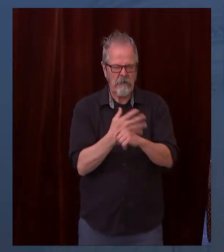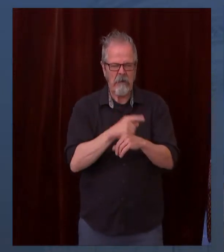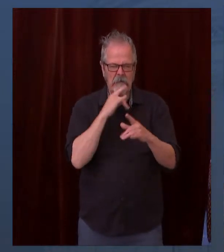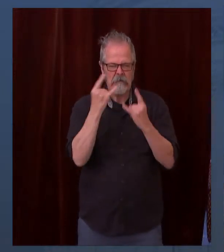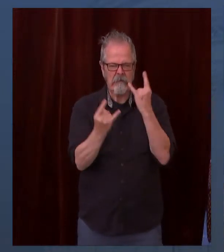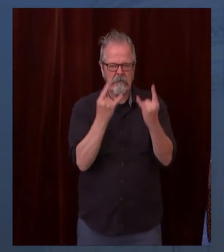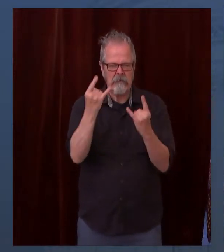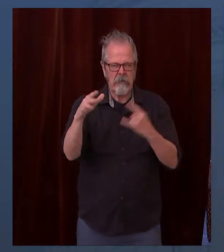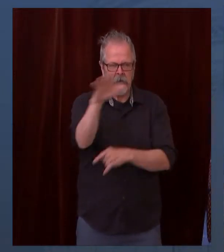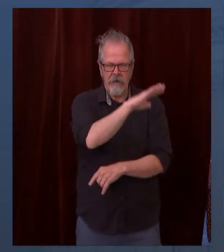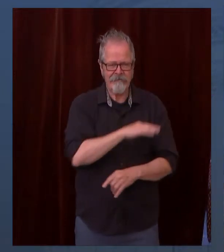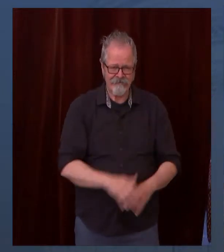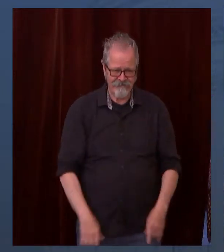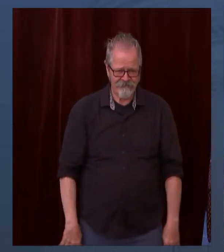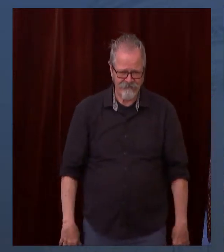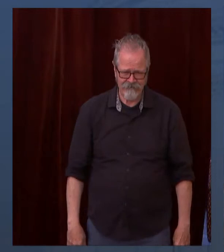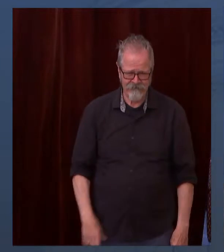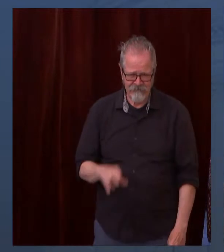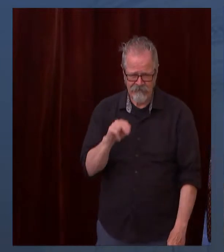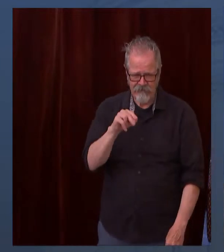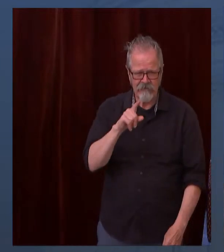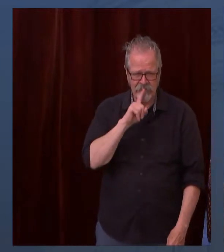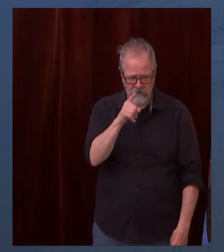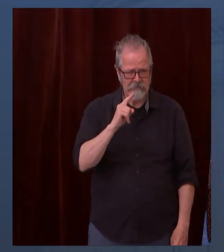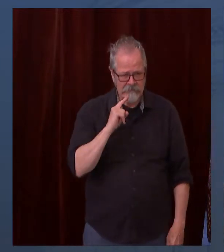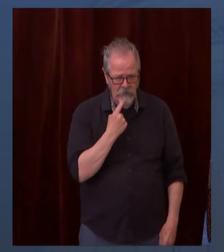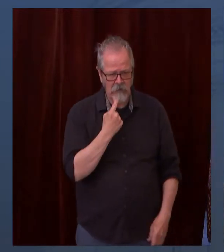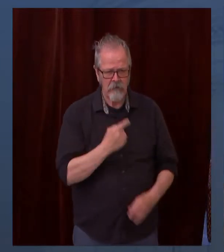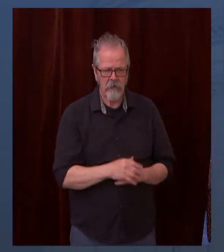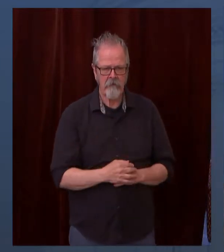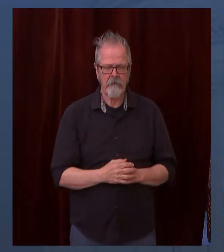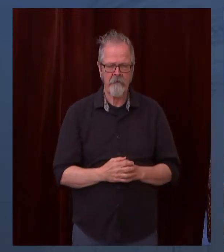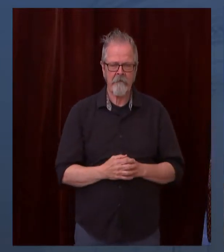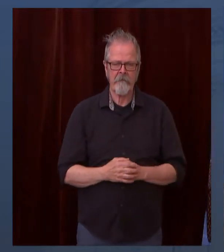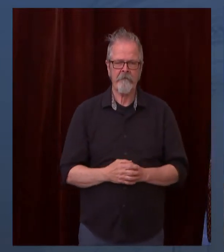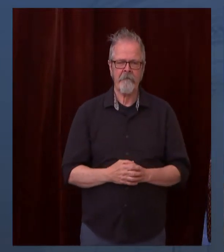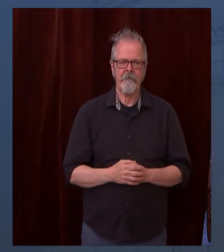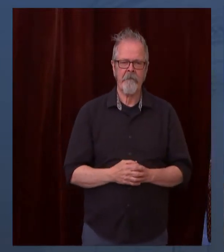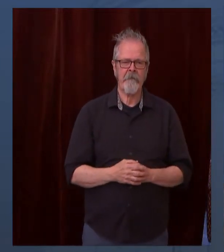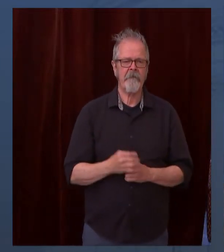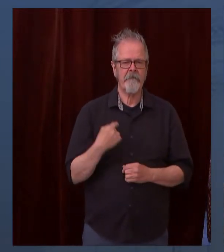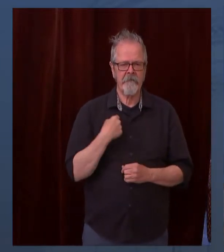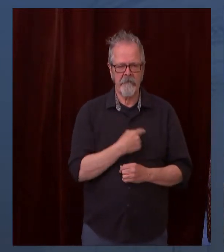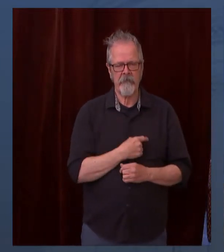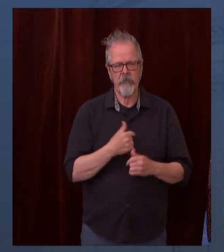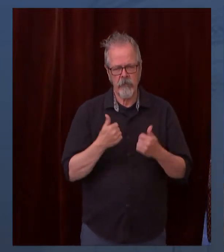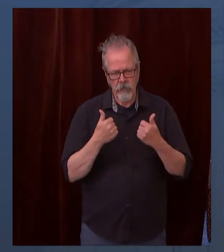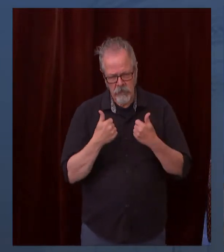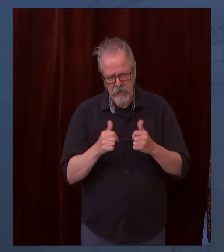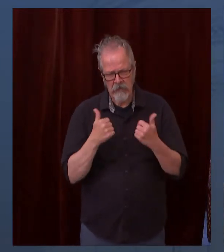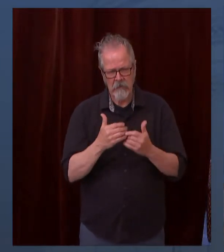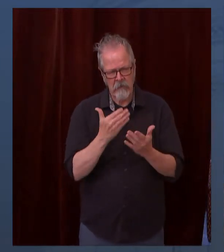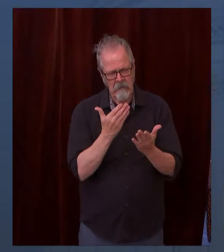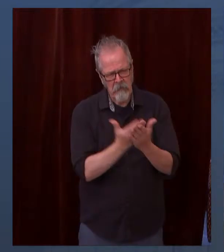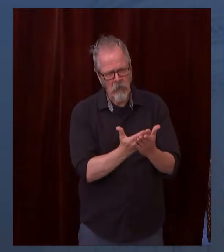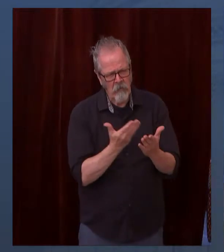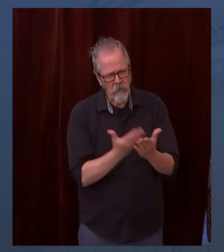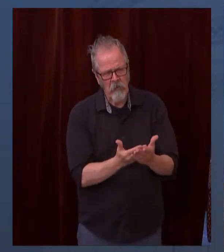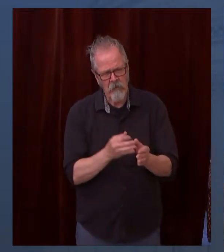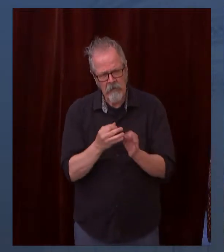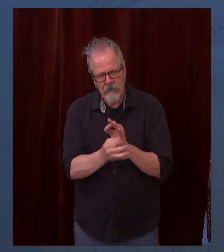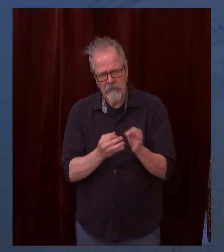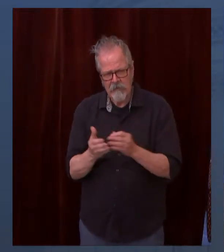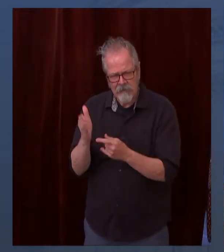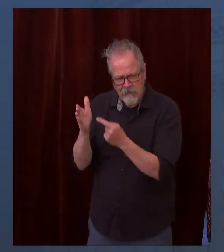all we can to give people the factual information about the science, that giant majorities of physicians are taking